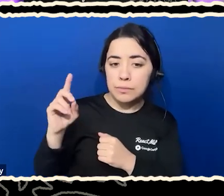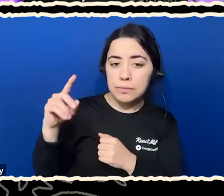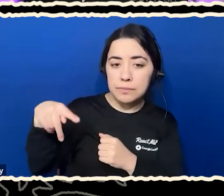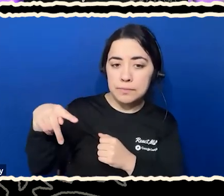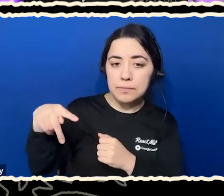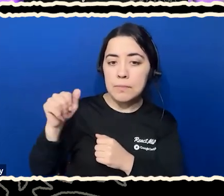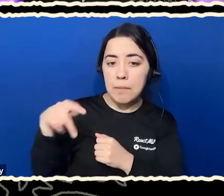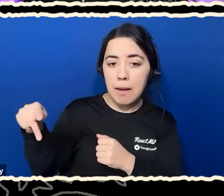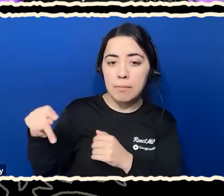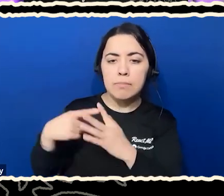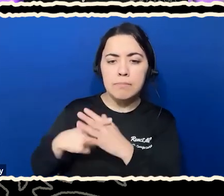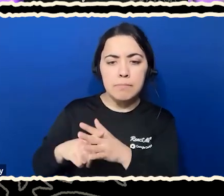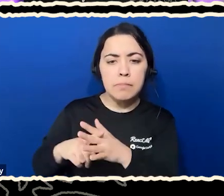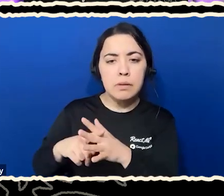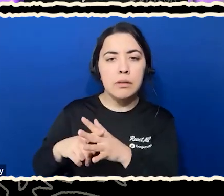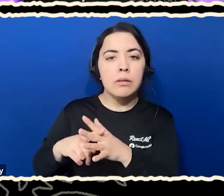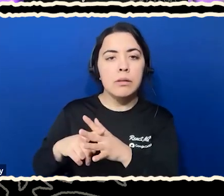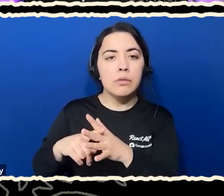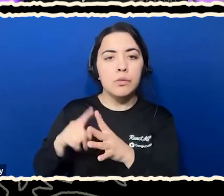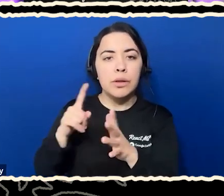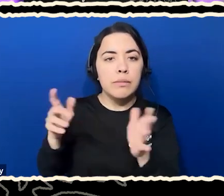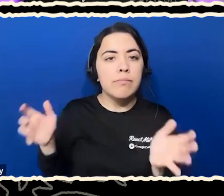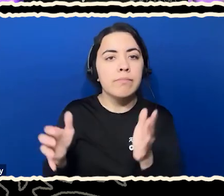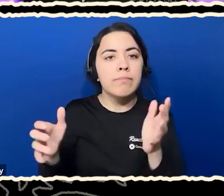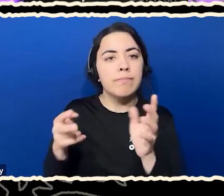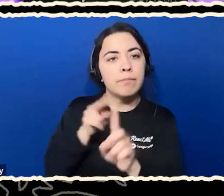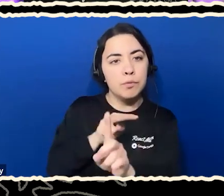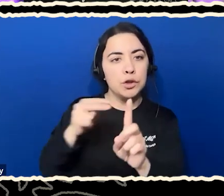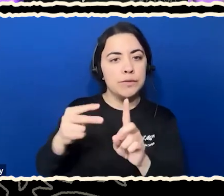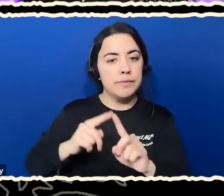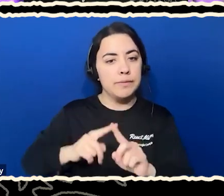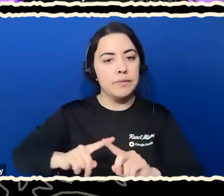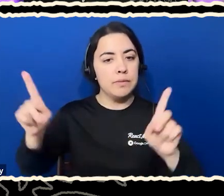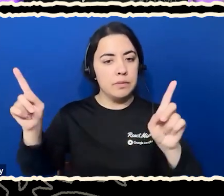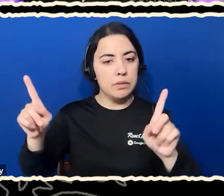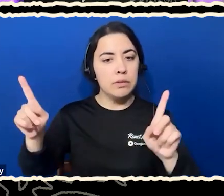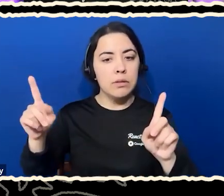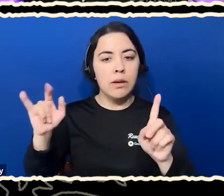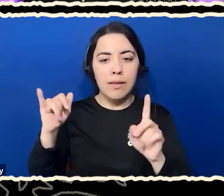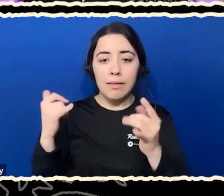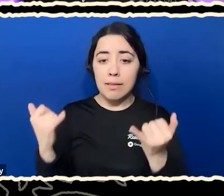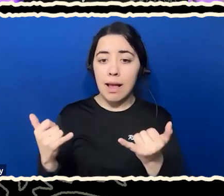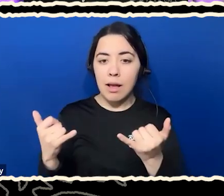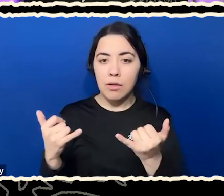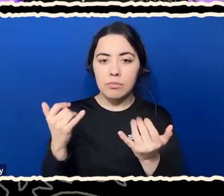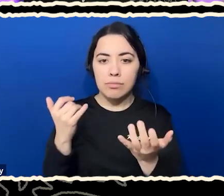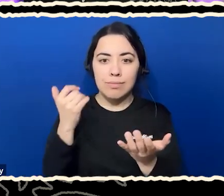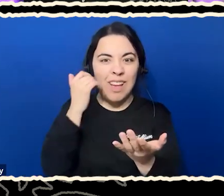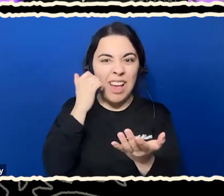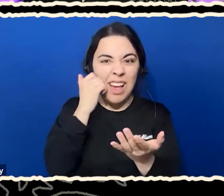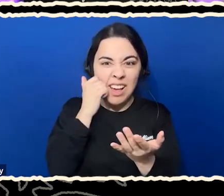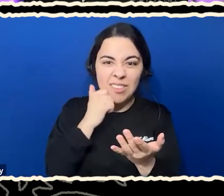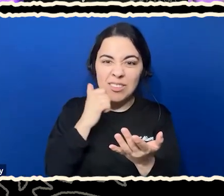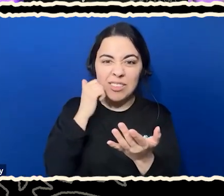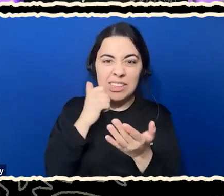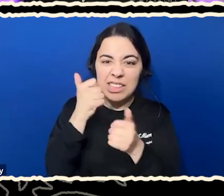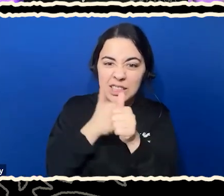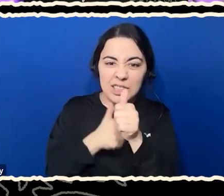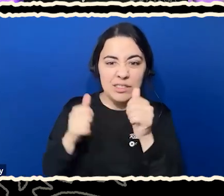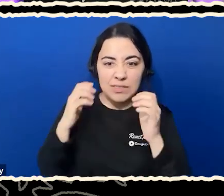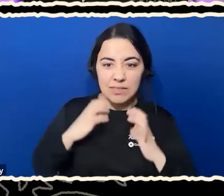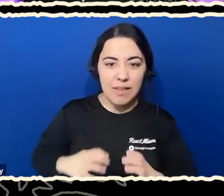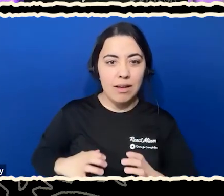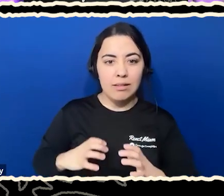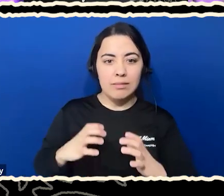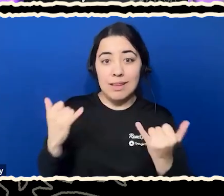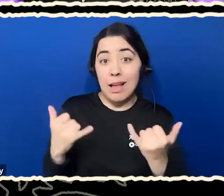became standard, and so pretty much every single client nowadays supported, and it is basically the most common use case onto how you could be injecting